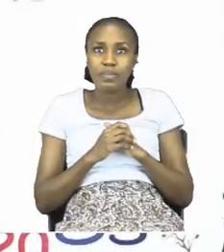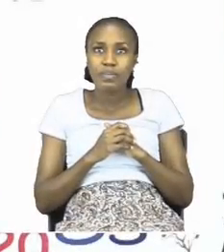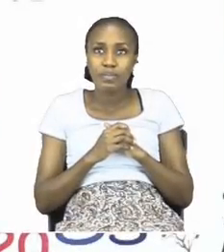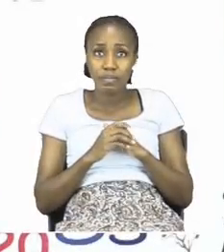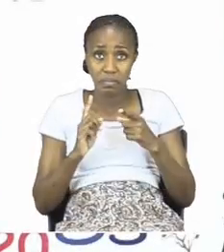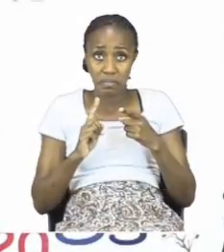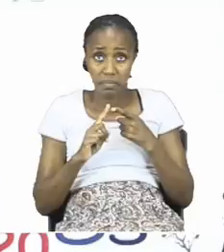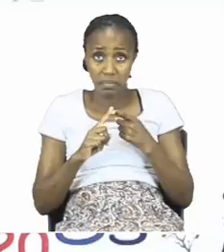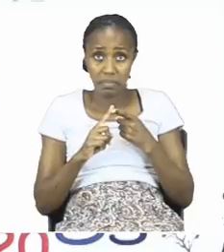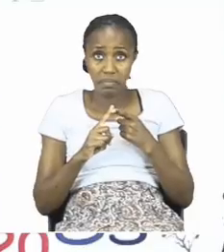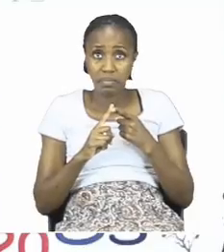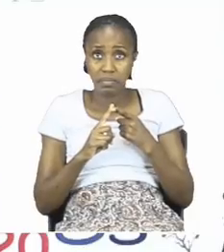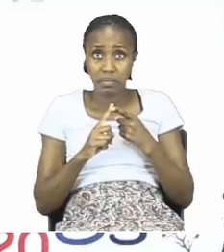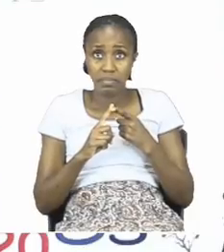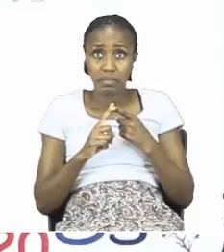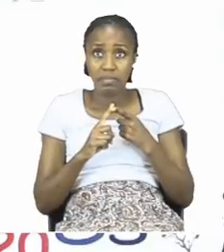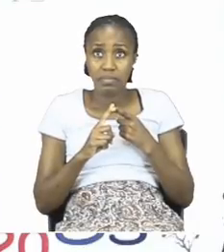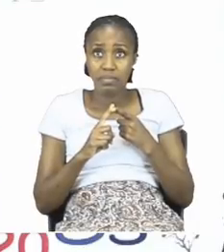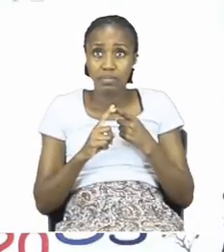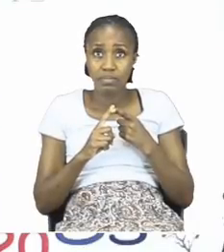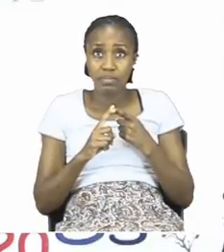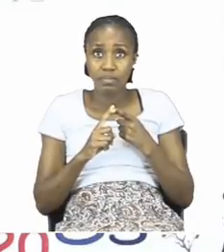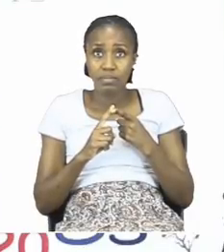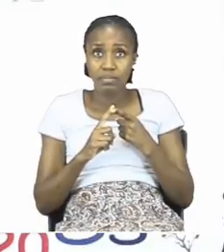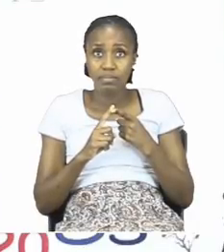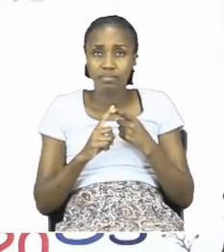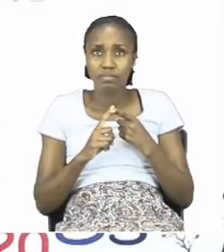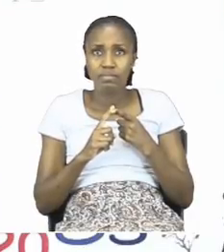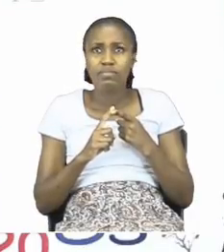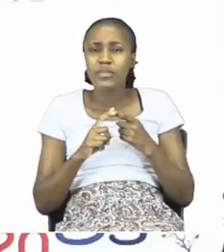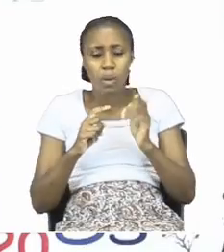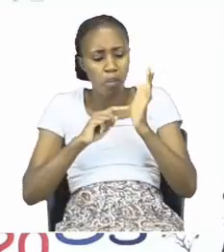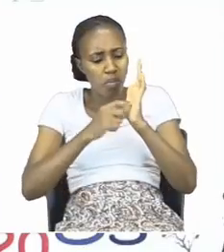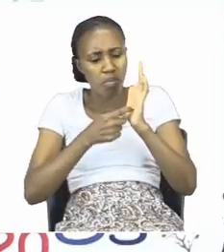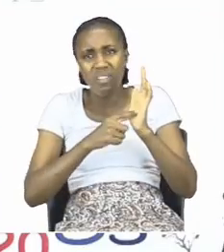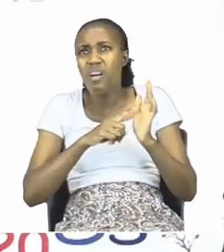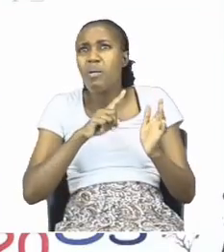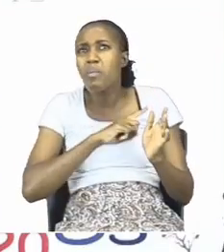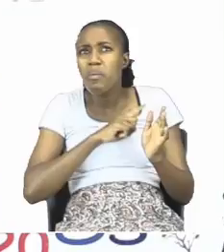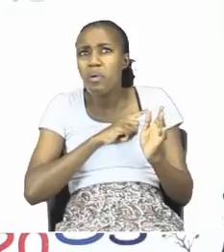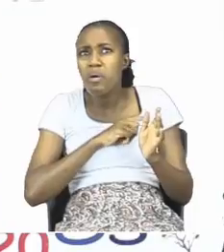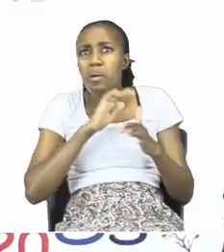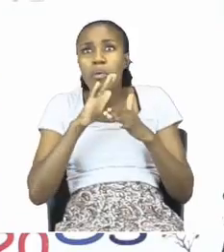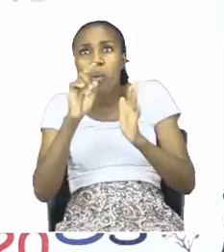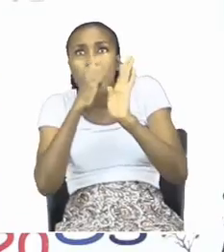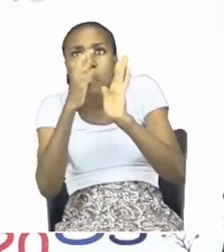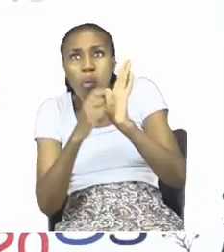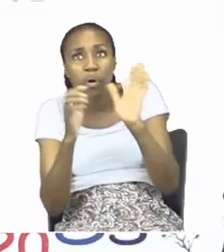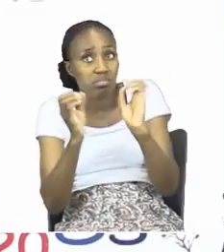number 1, is a statement. How do I know that? Because it is not asking